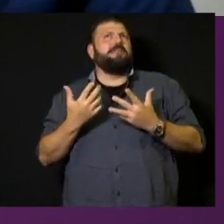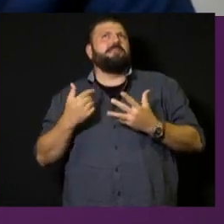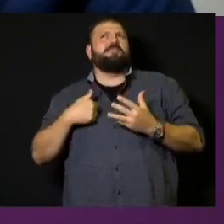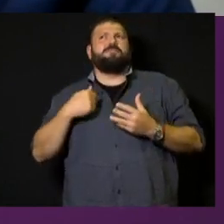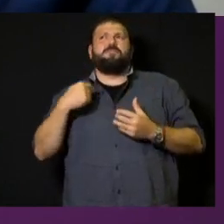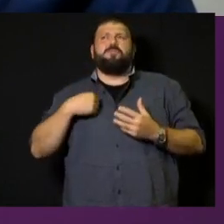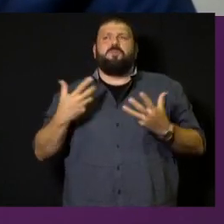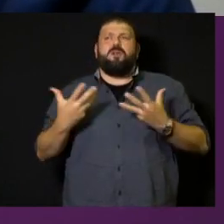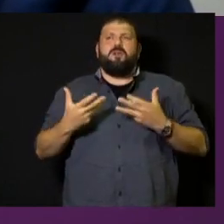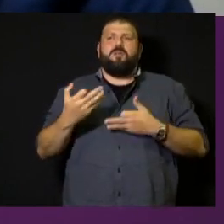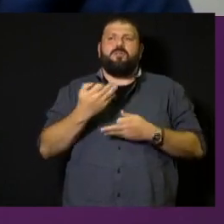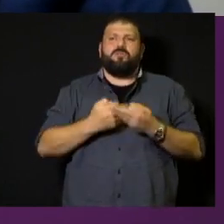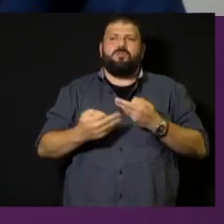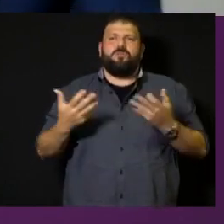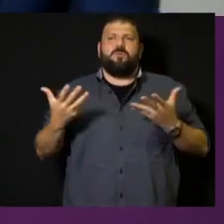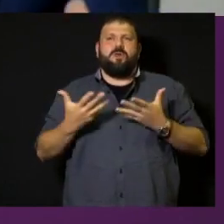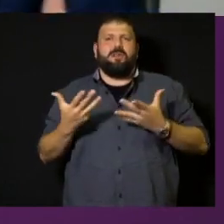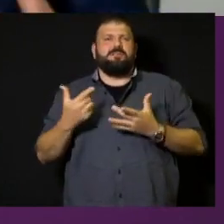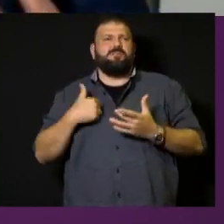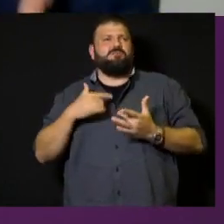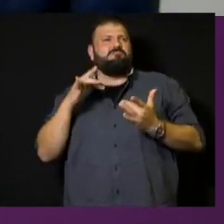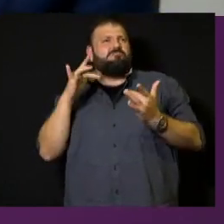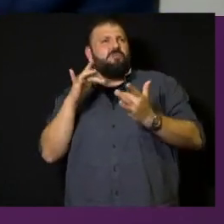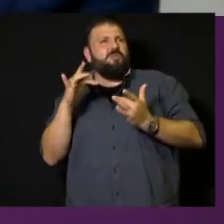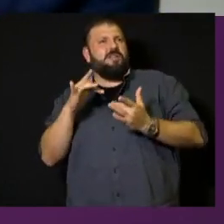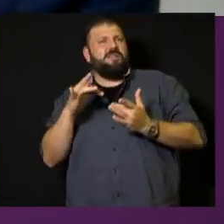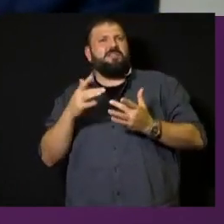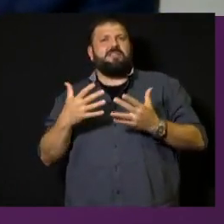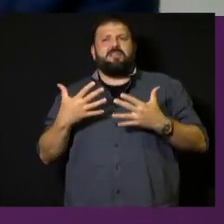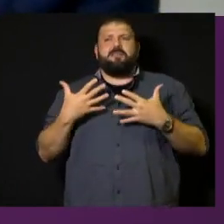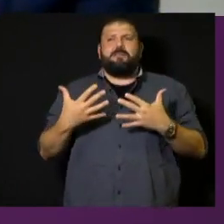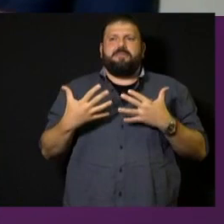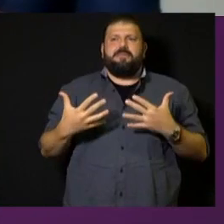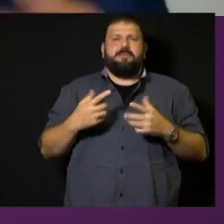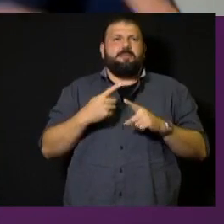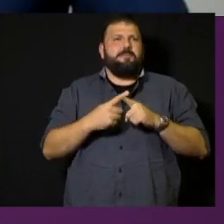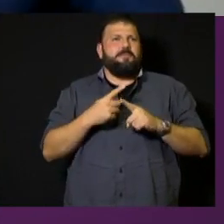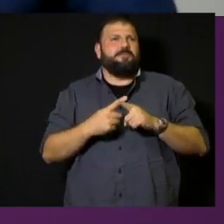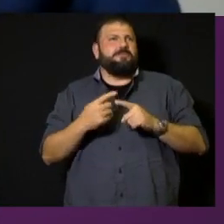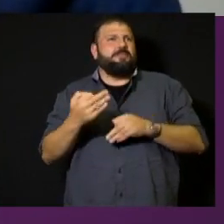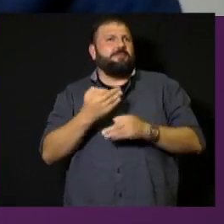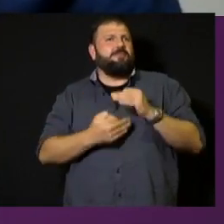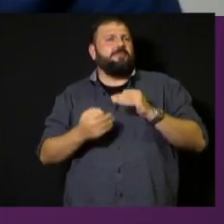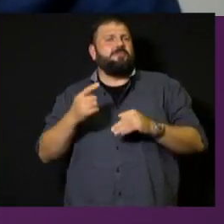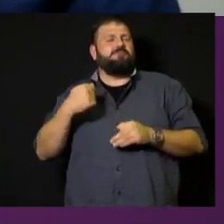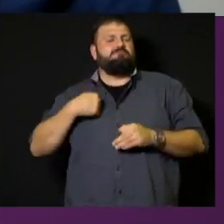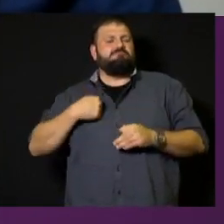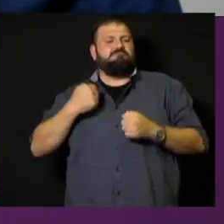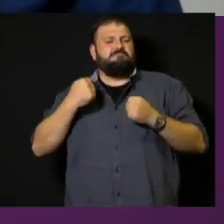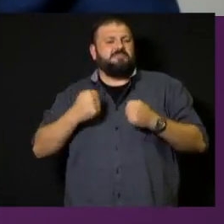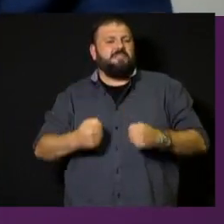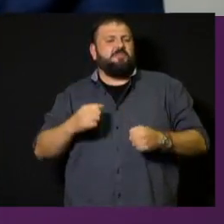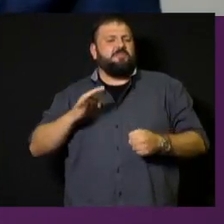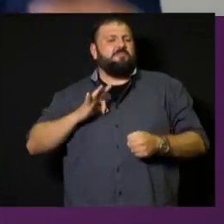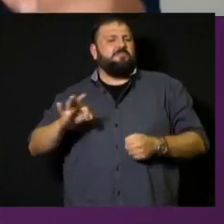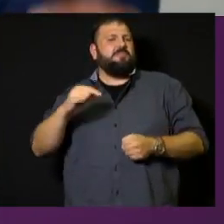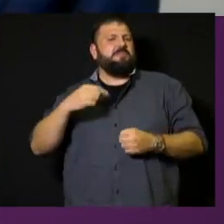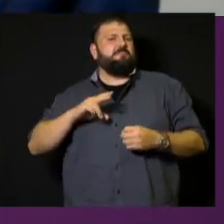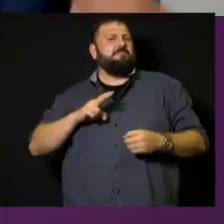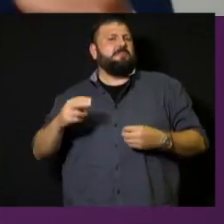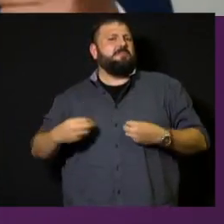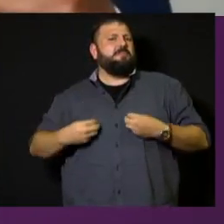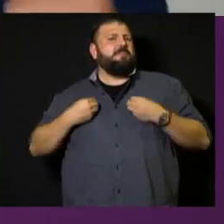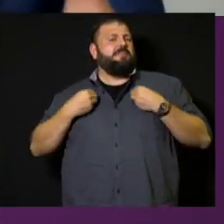hope. If you do what you have to do, if you connect, if you vibrate with this opportunity, your life will change.